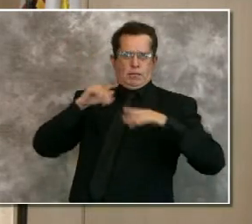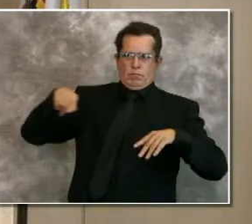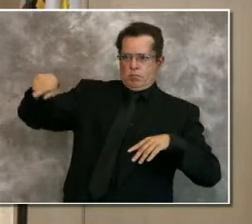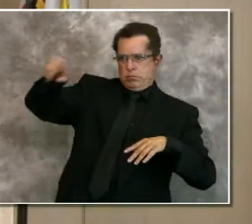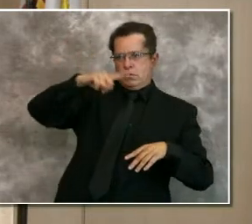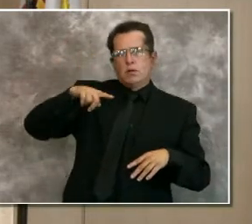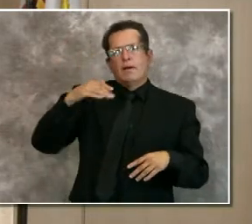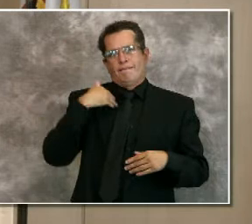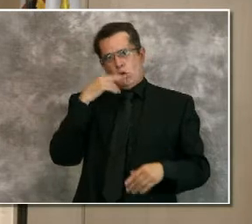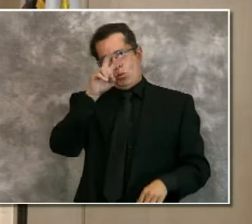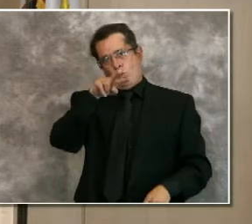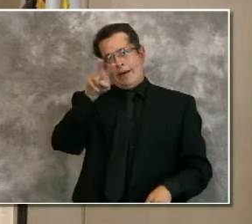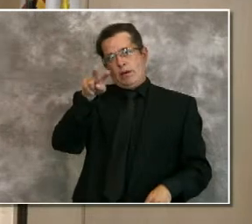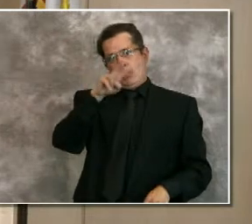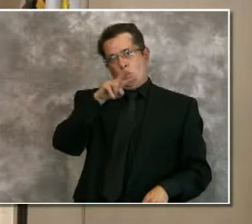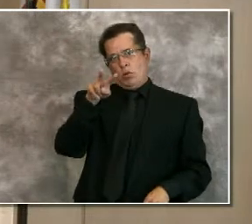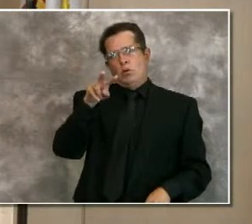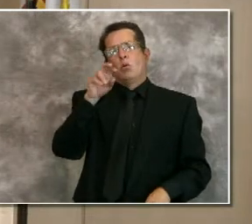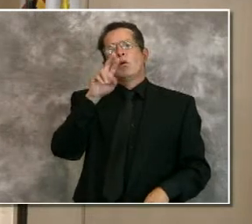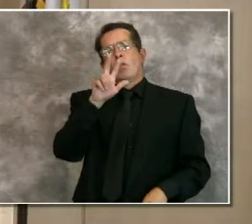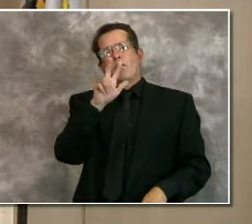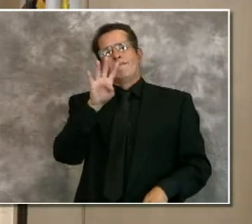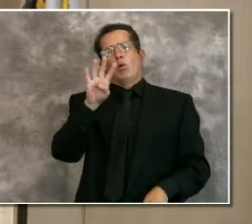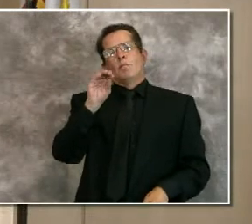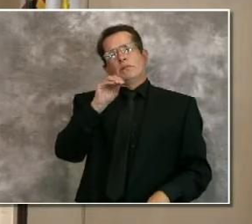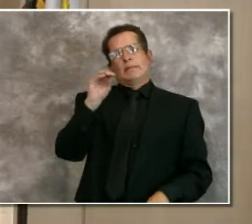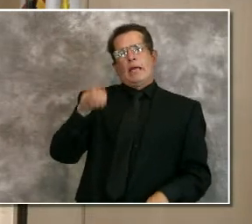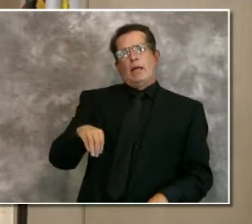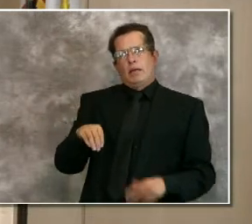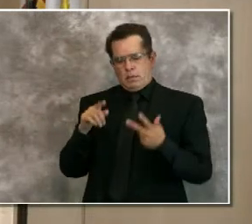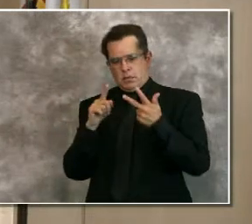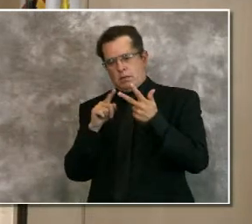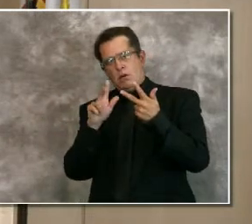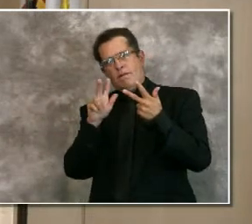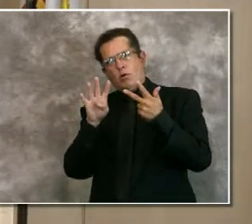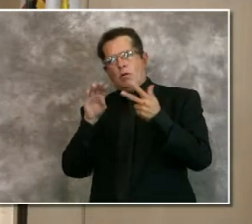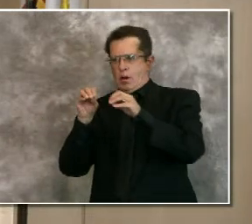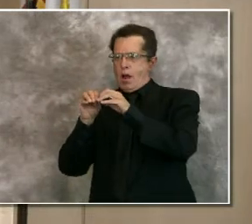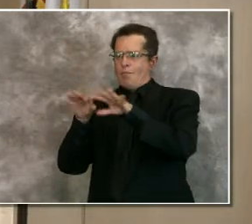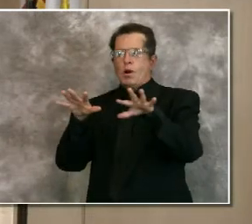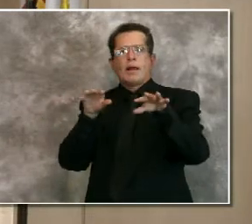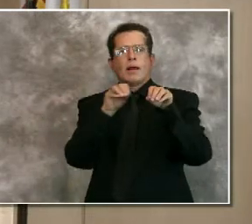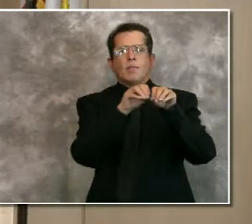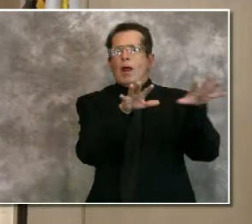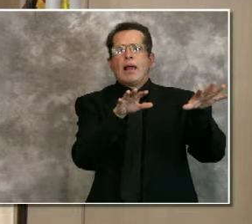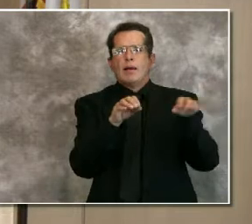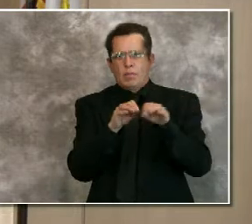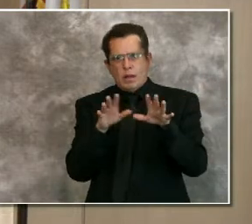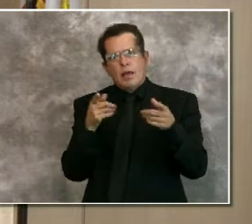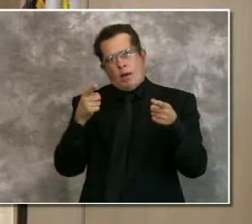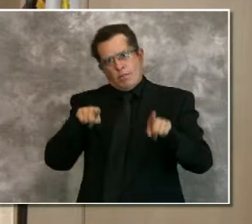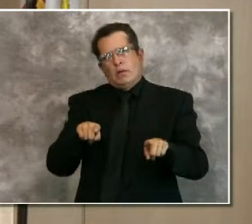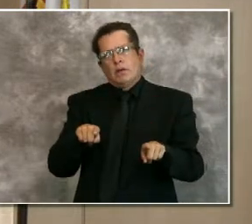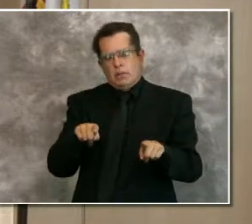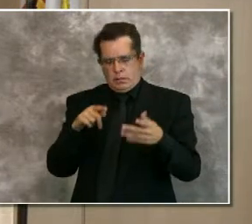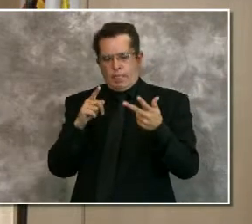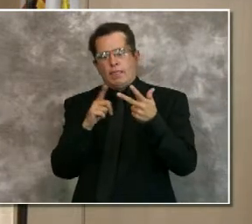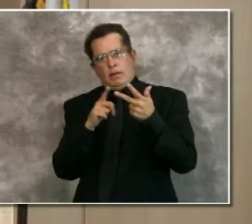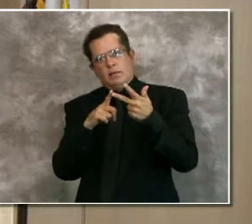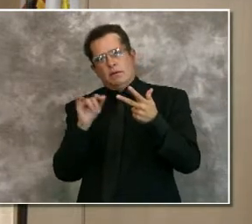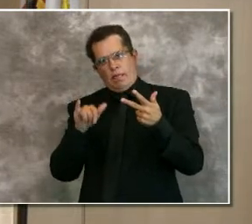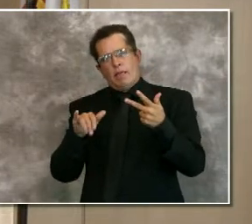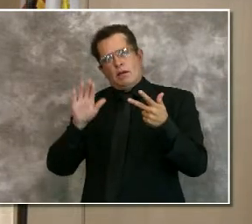have 22 or 34% of outbreaks that have occurred in this